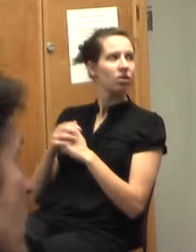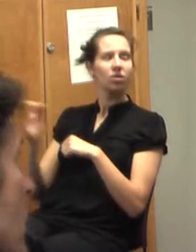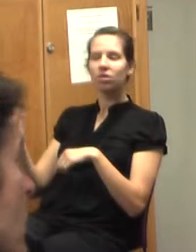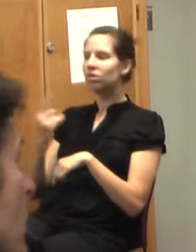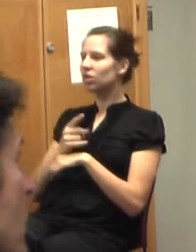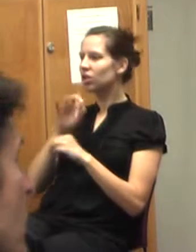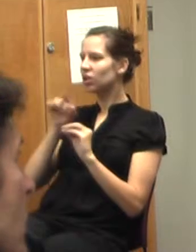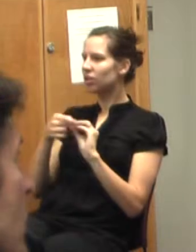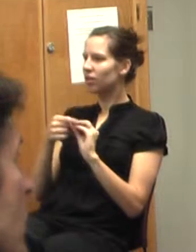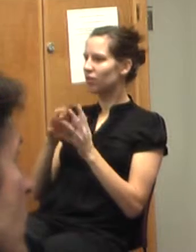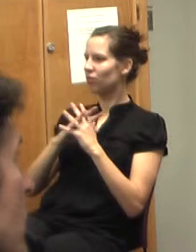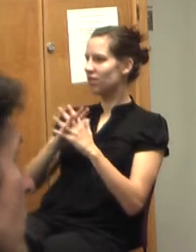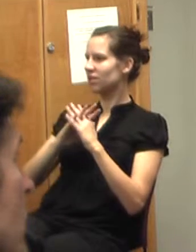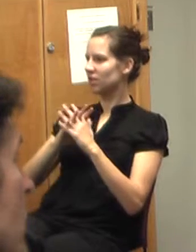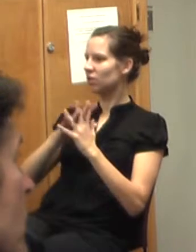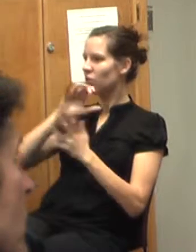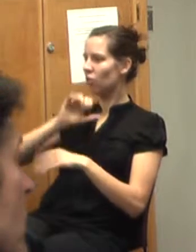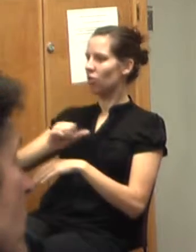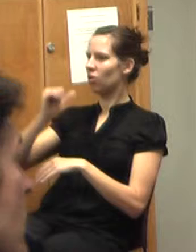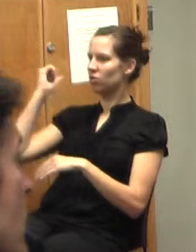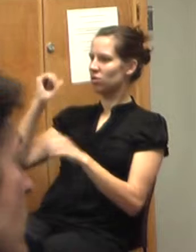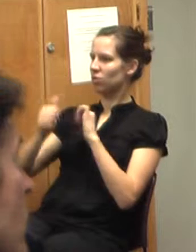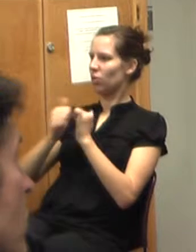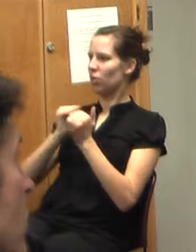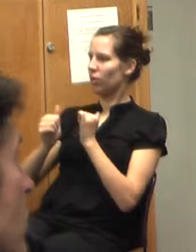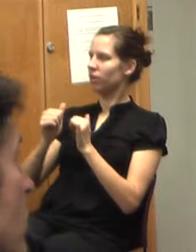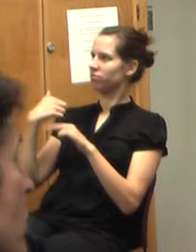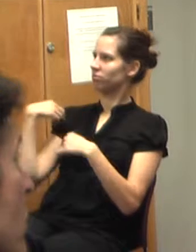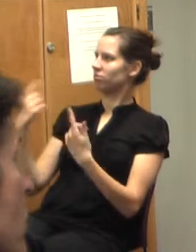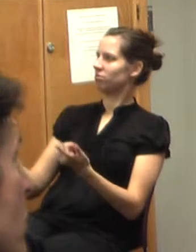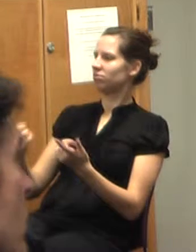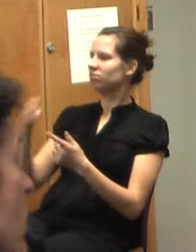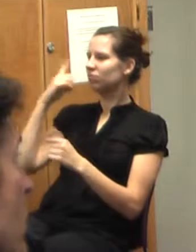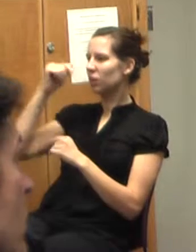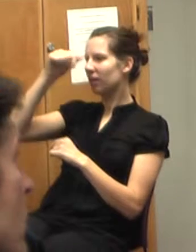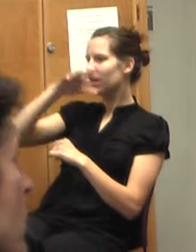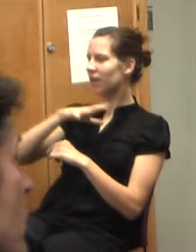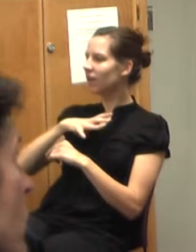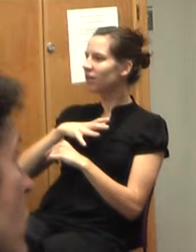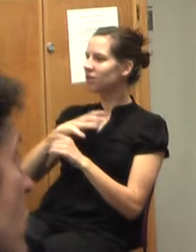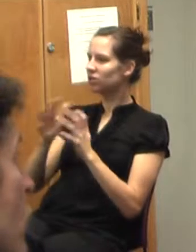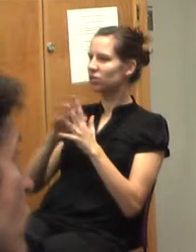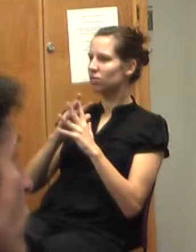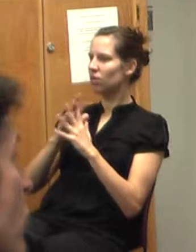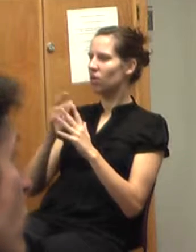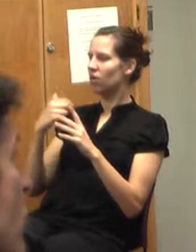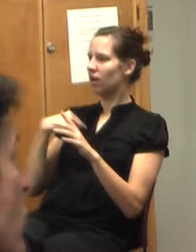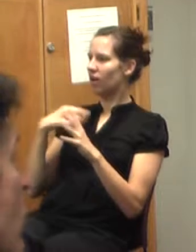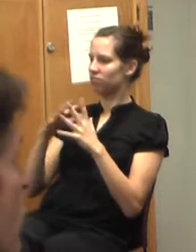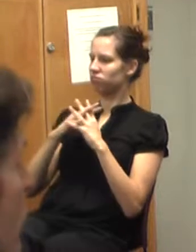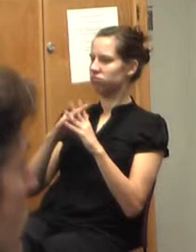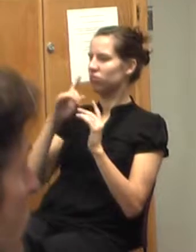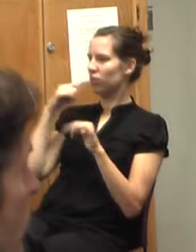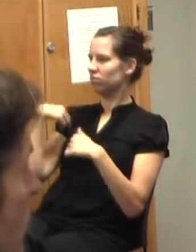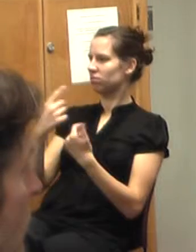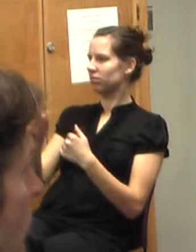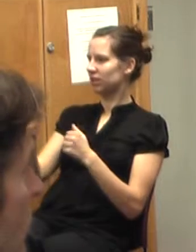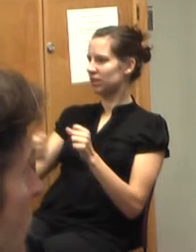Today I'm going to tell you about wrestling, the oldest sport known to man, and a sport that I've competed in for over 10